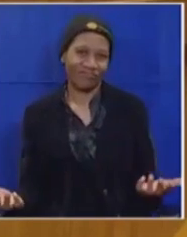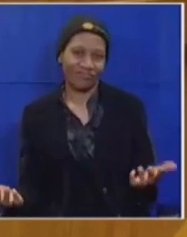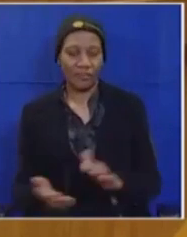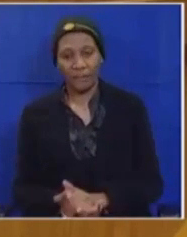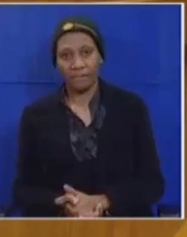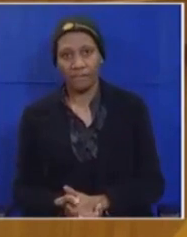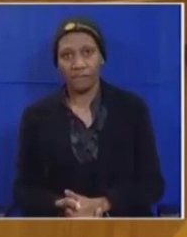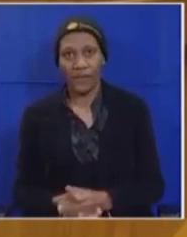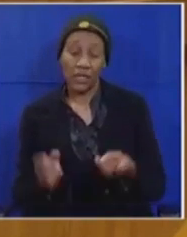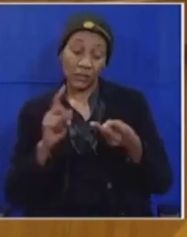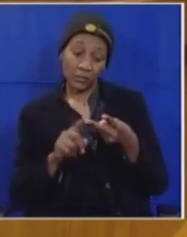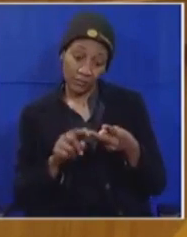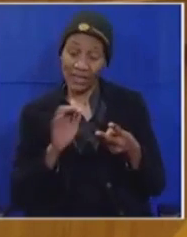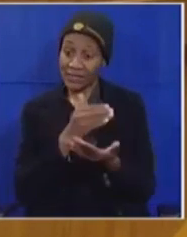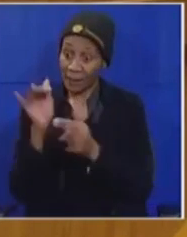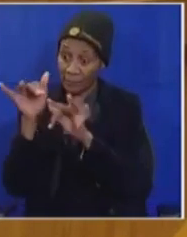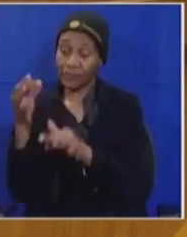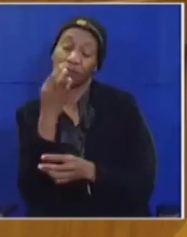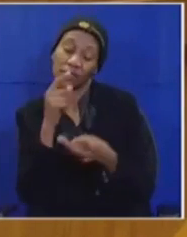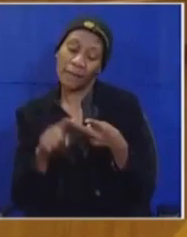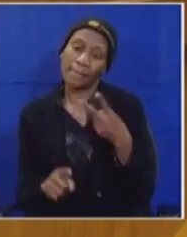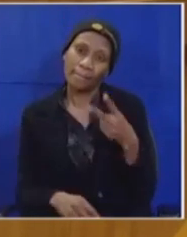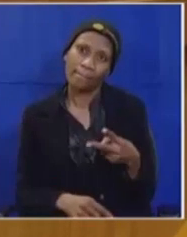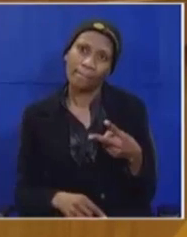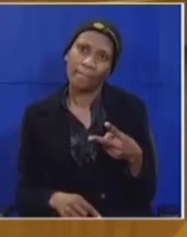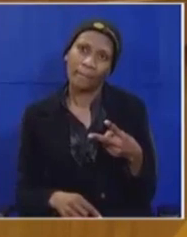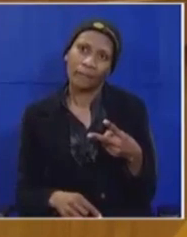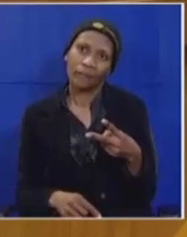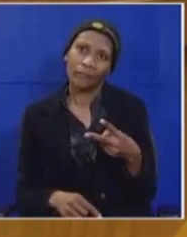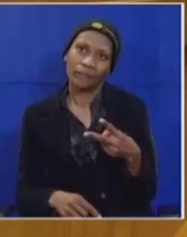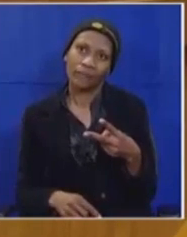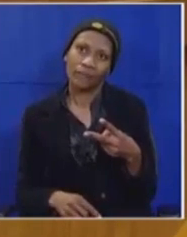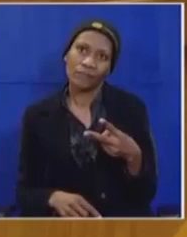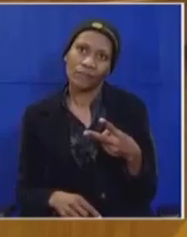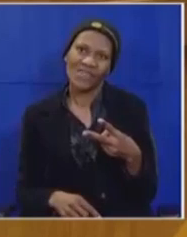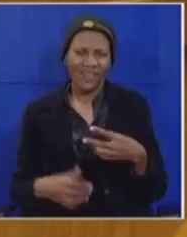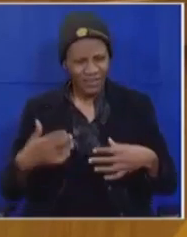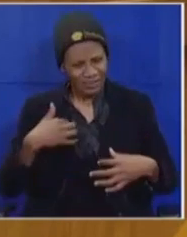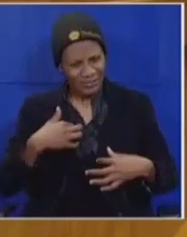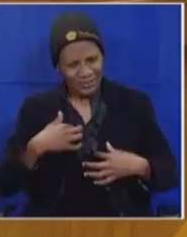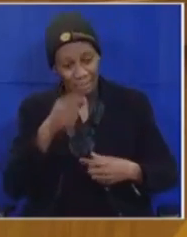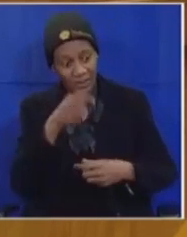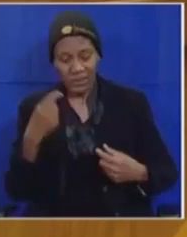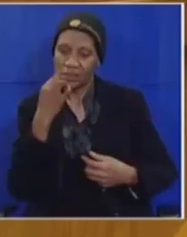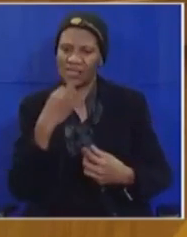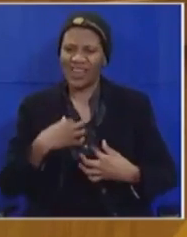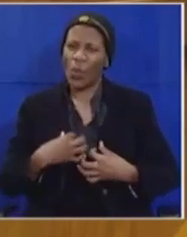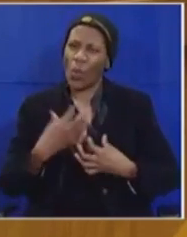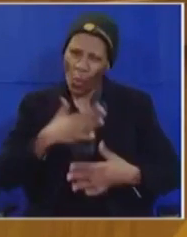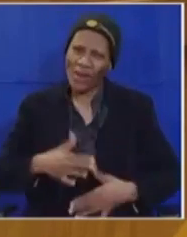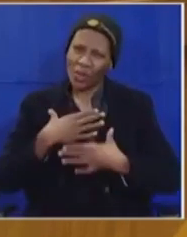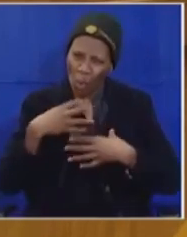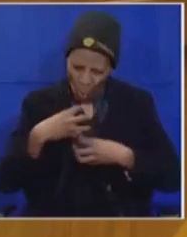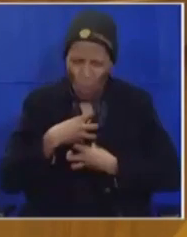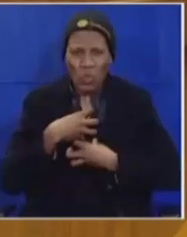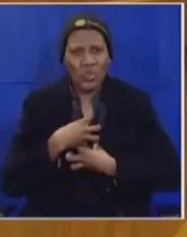them are coming forward and saying, we want to own, we want to have a sense of ownership of the land